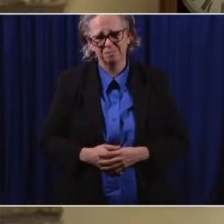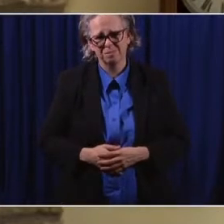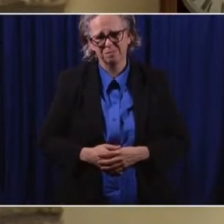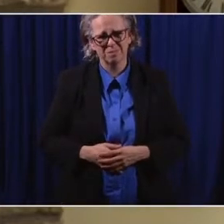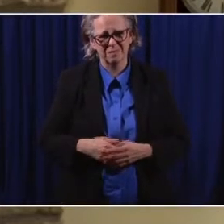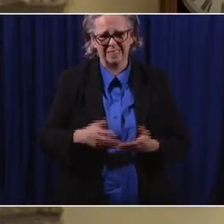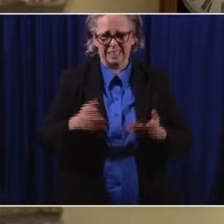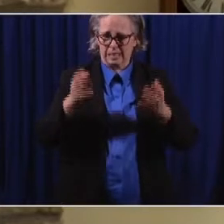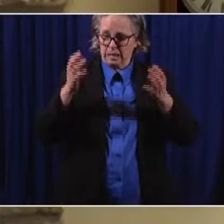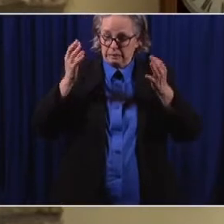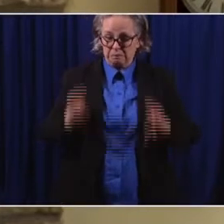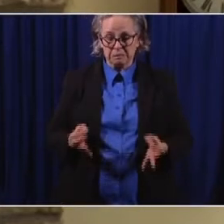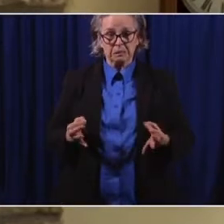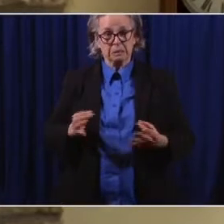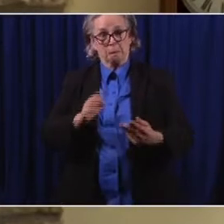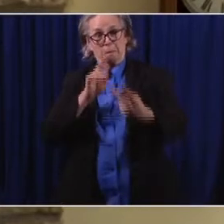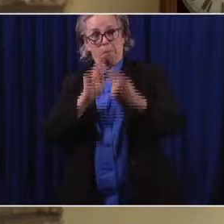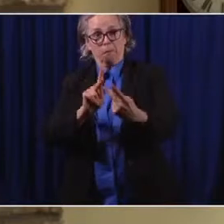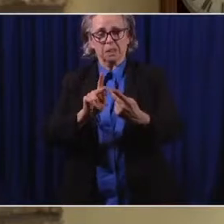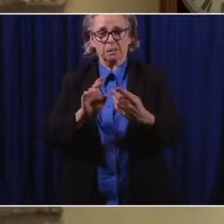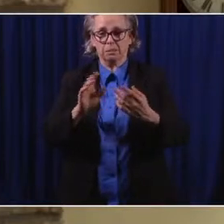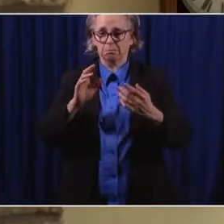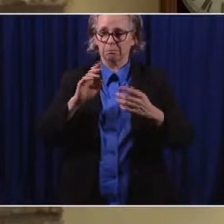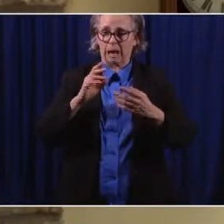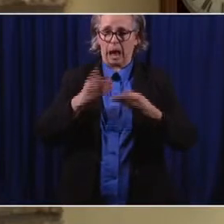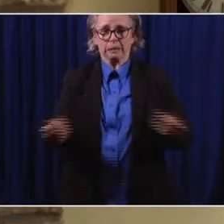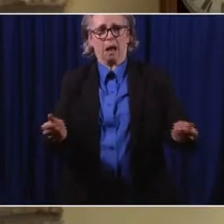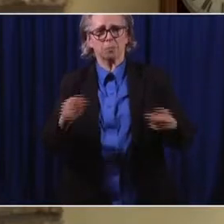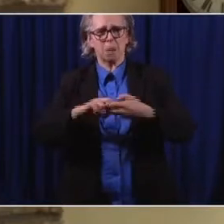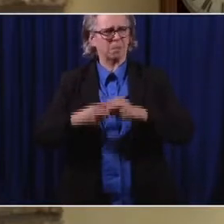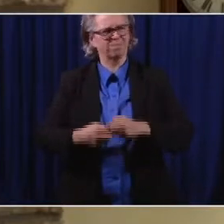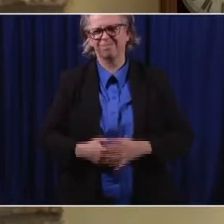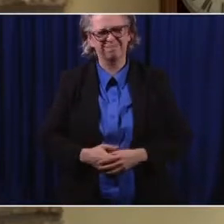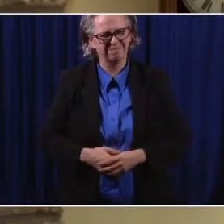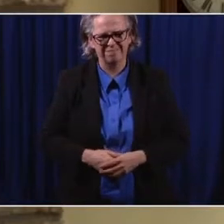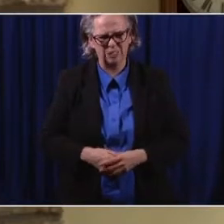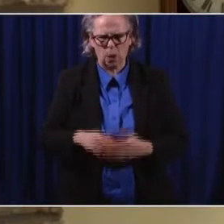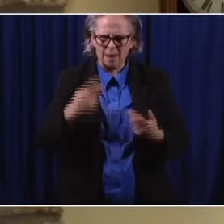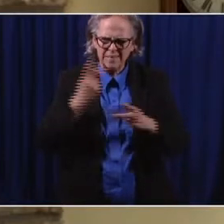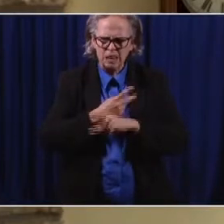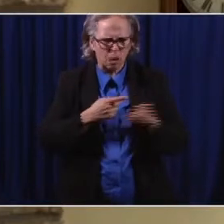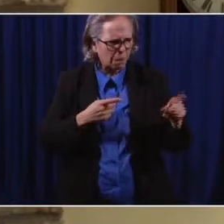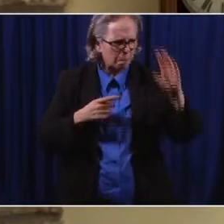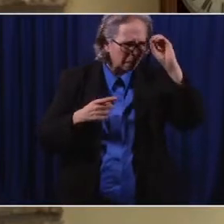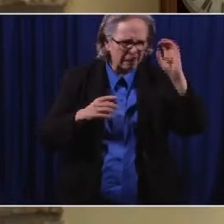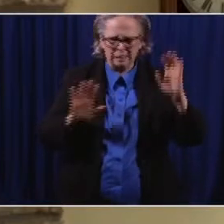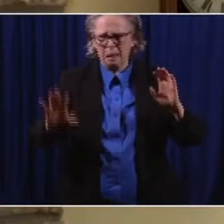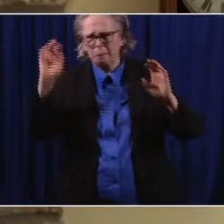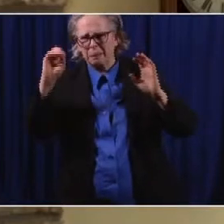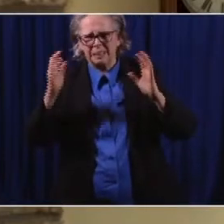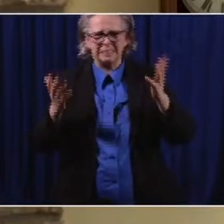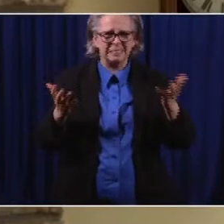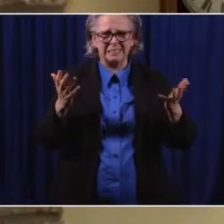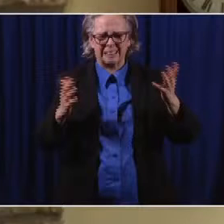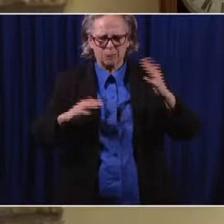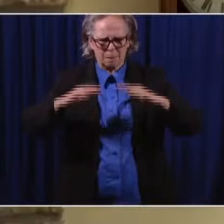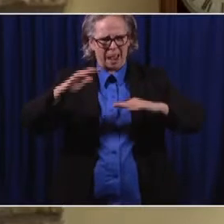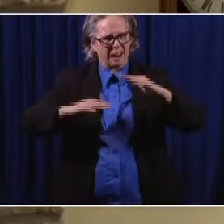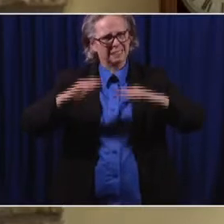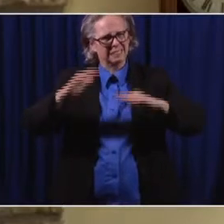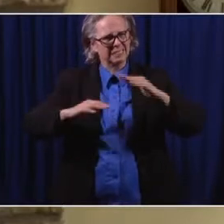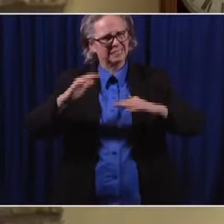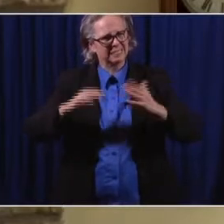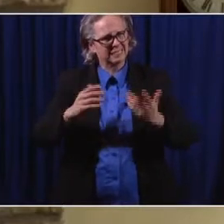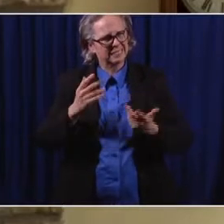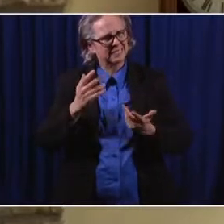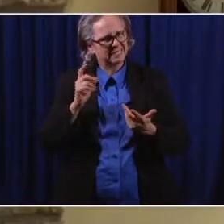are kind of, in one sense, one's try to figure out which is the worst alternative. So we're looking at these things, and we're trying